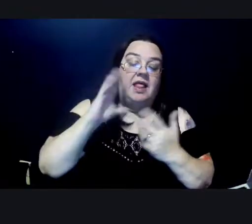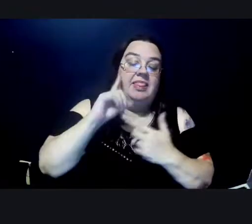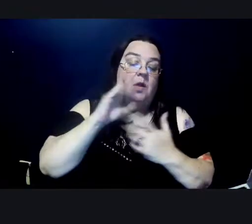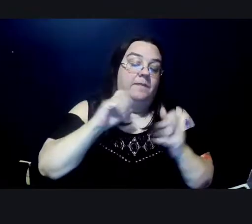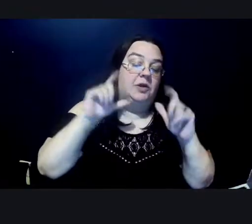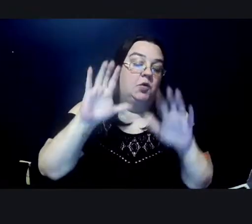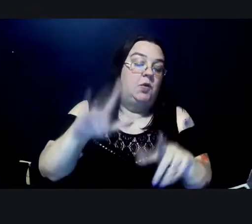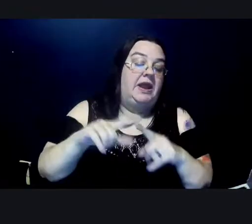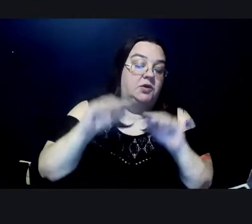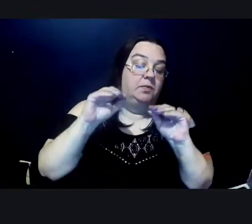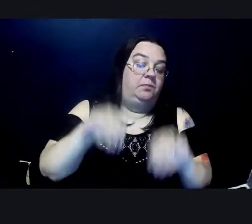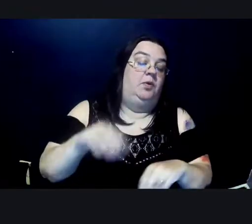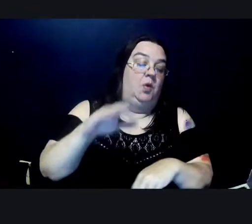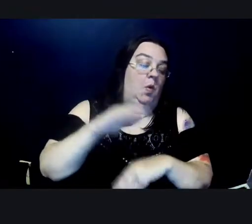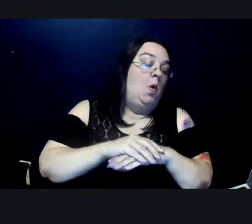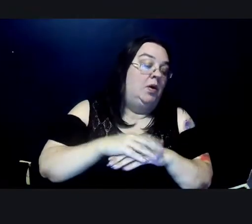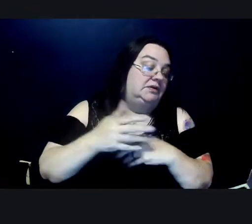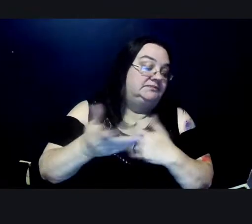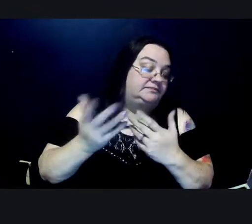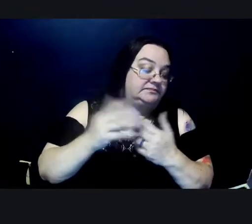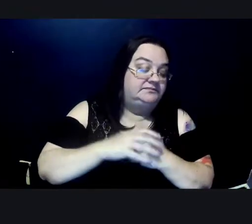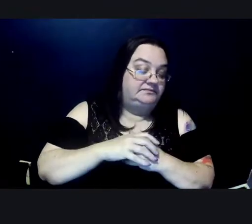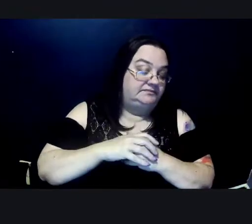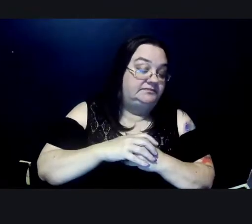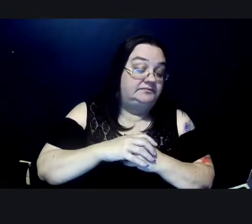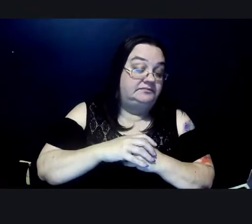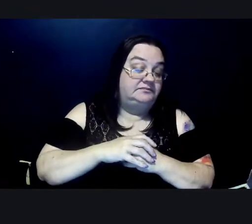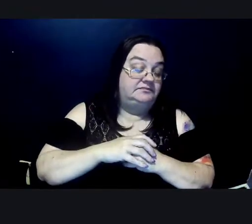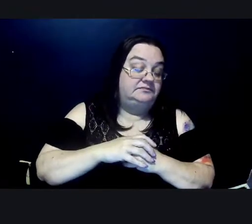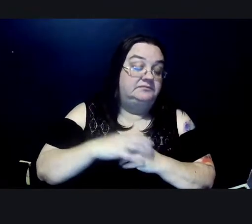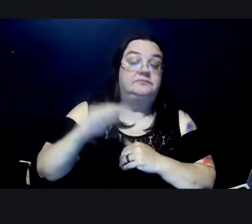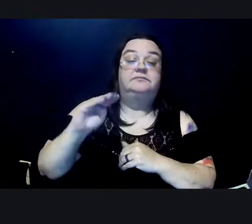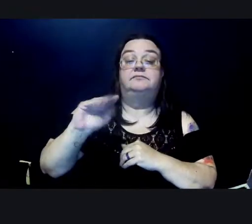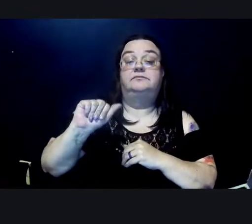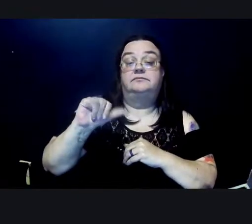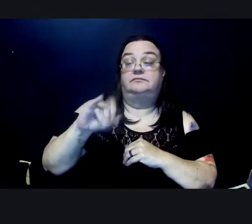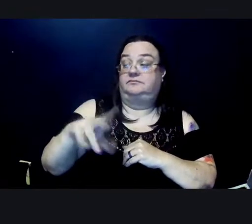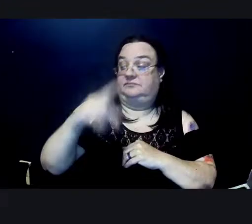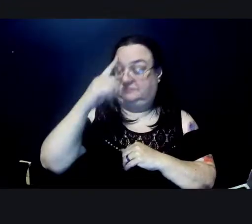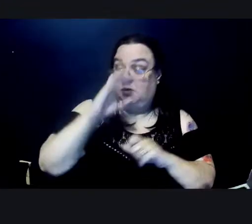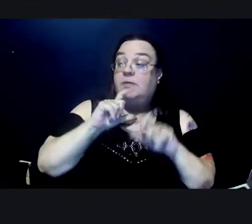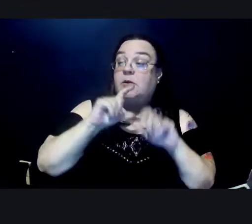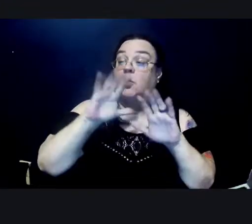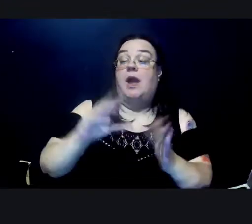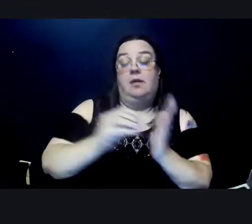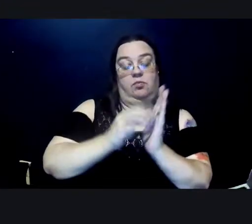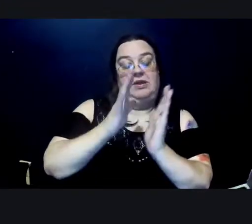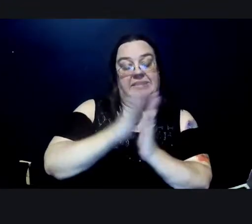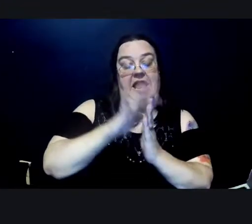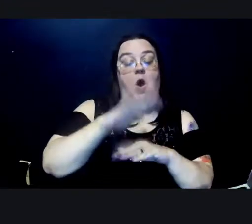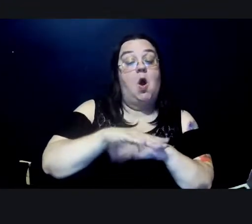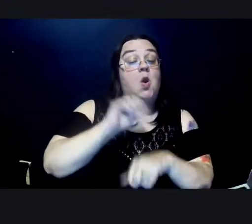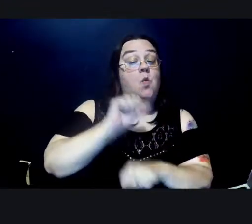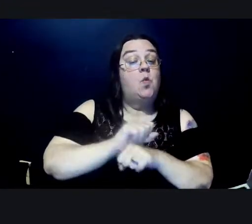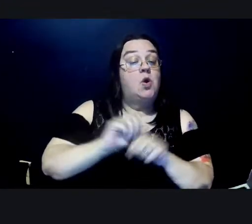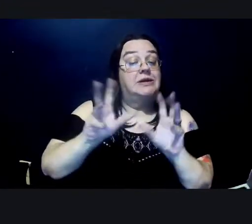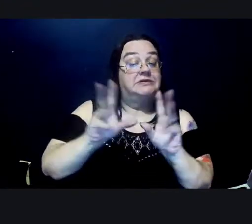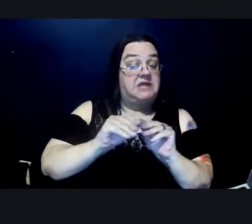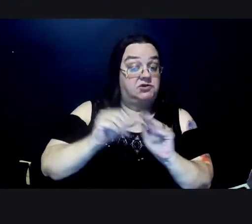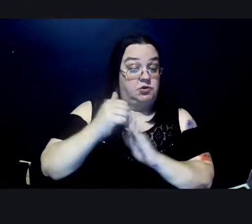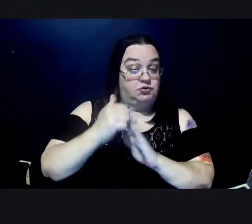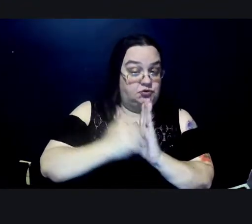I think it would be great to put on a work session agenda and then a town meeting agenda for a